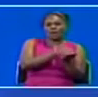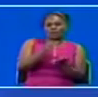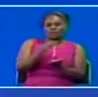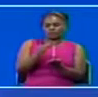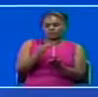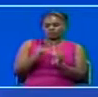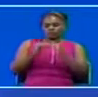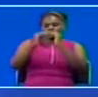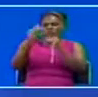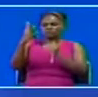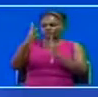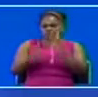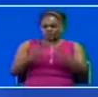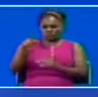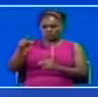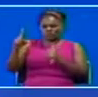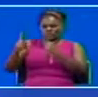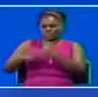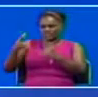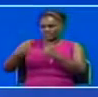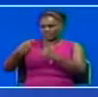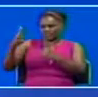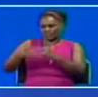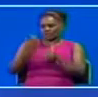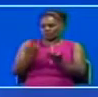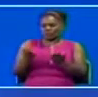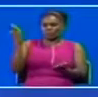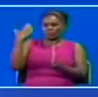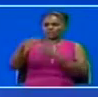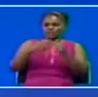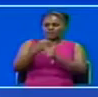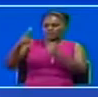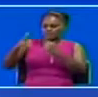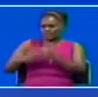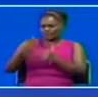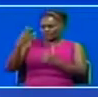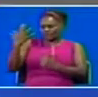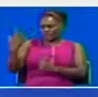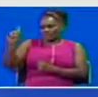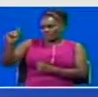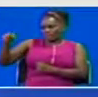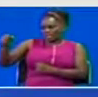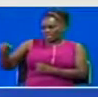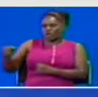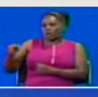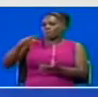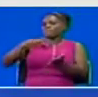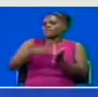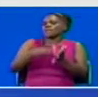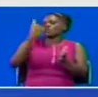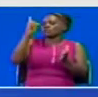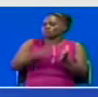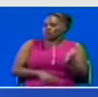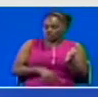grew to 44.679 billion shillings compared to the previous year's 75 million Kenya shillings. This means the